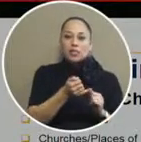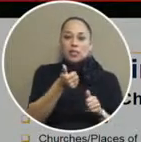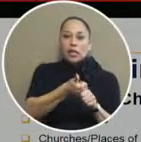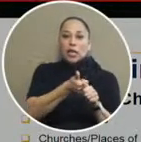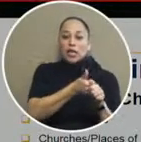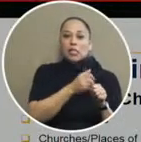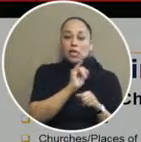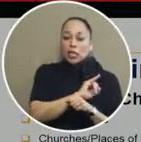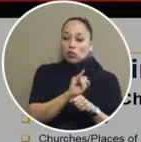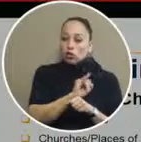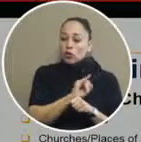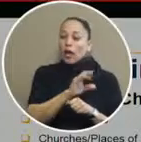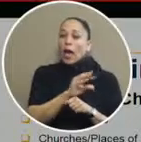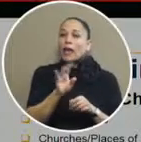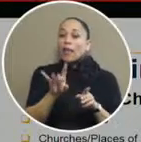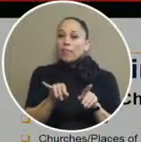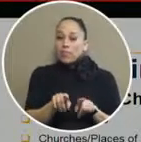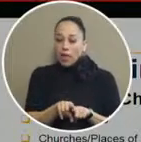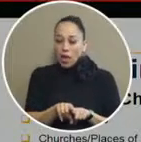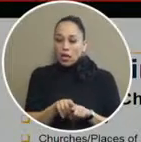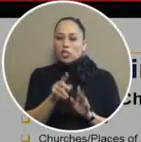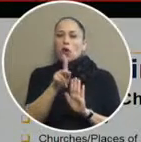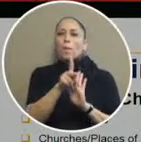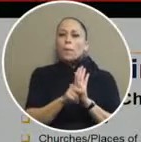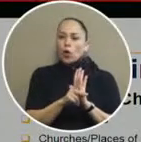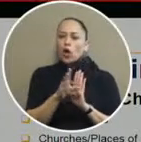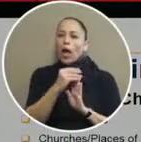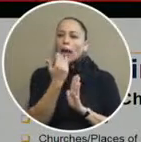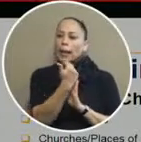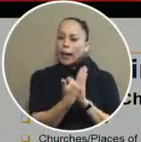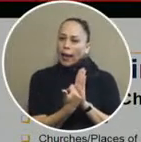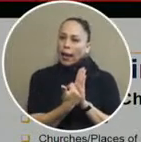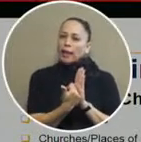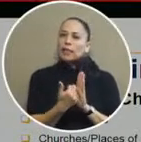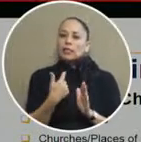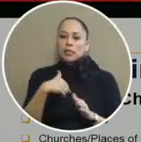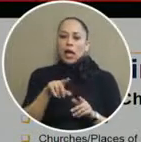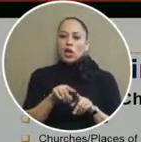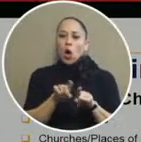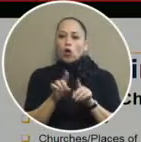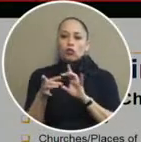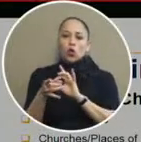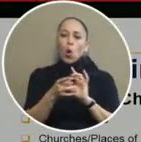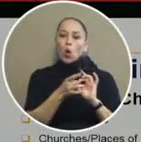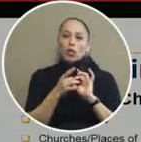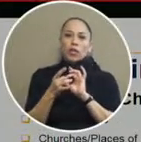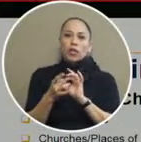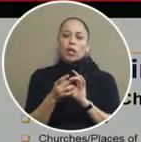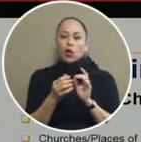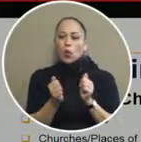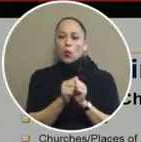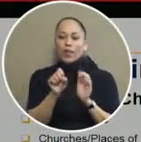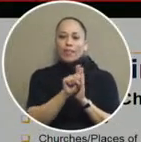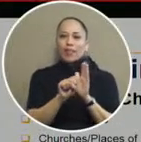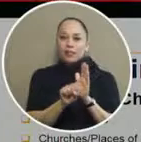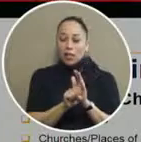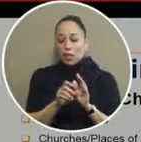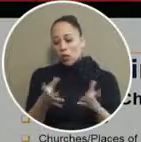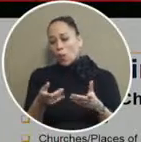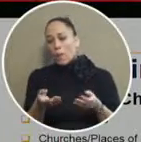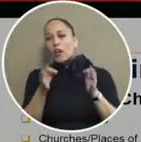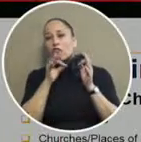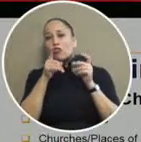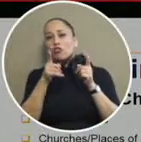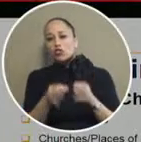mind, this is also protocols and guidelines that we're also coordinating with the state and making